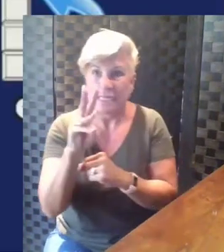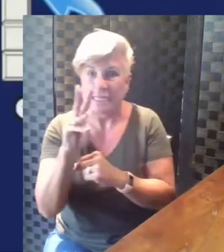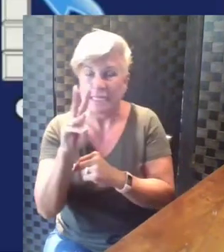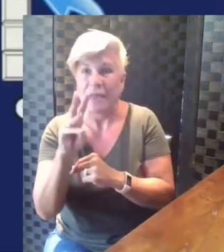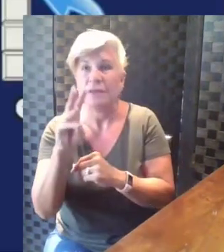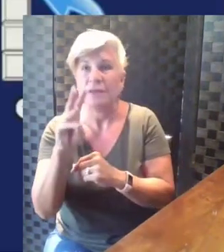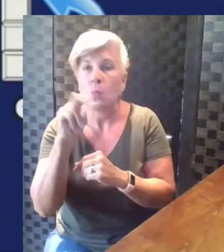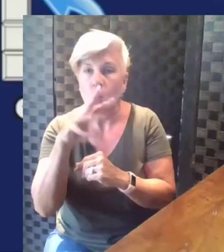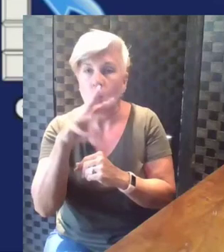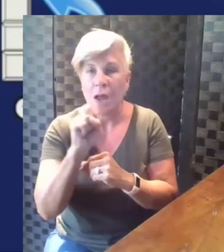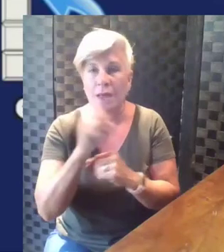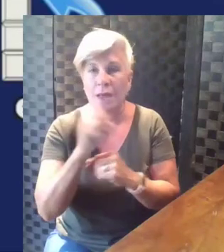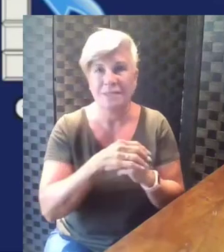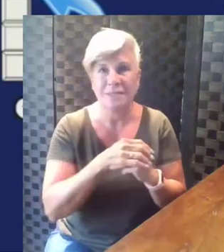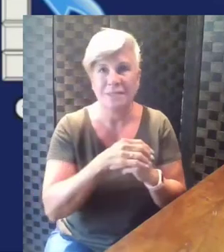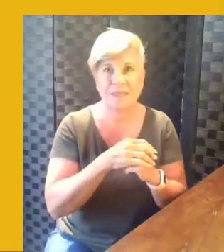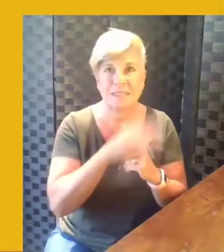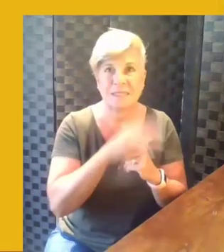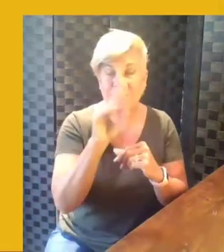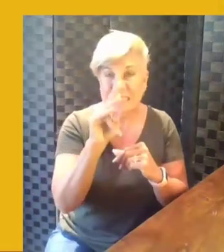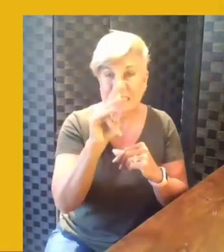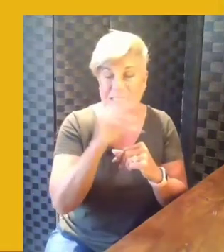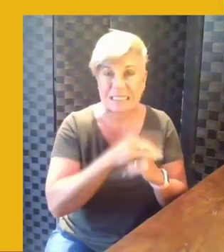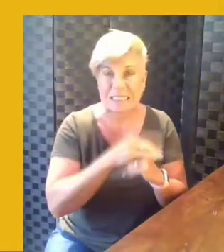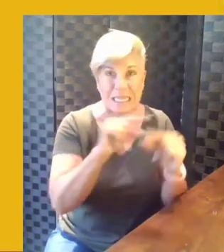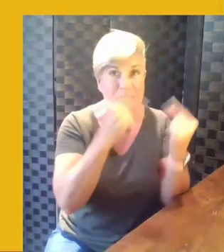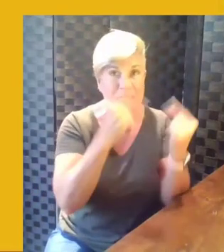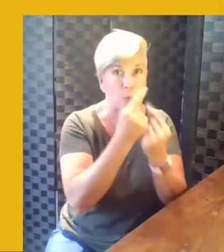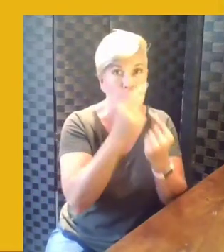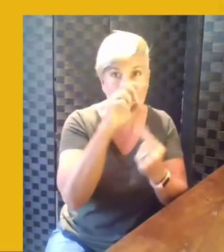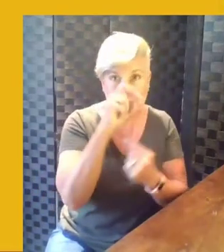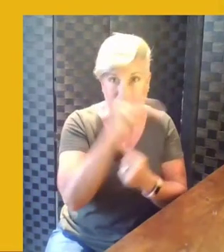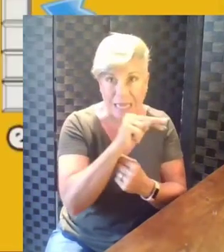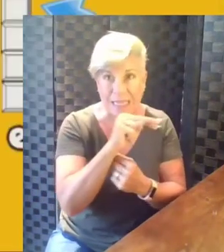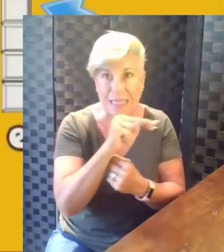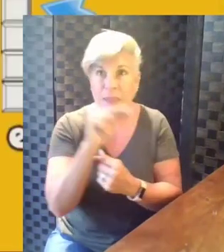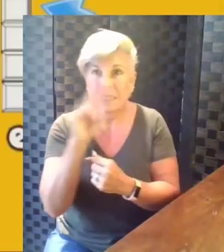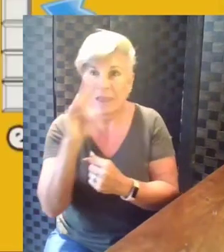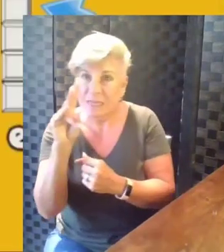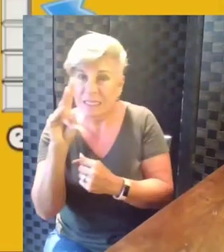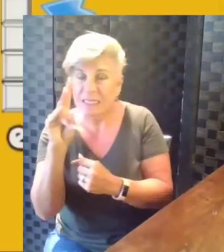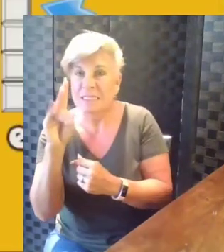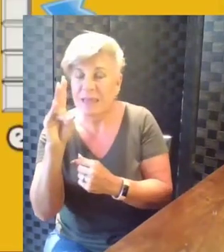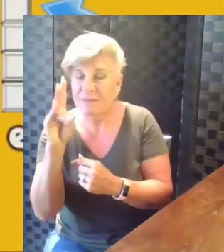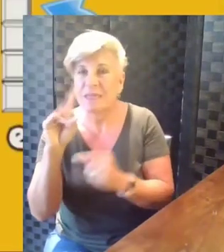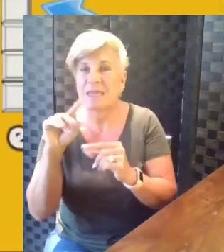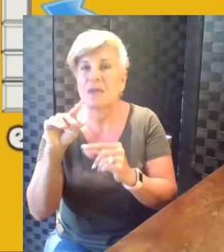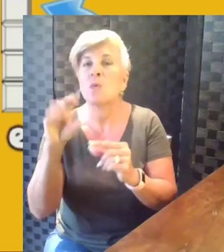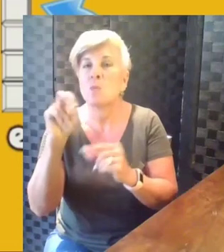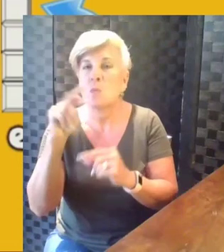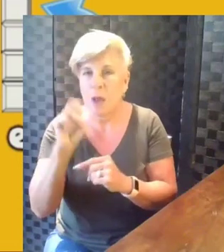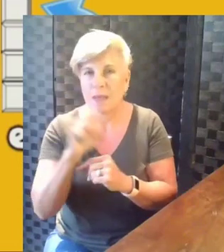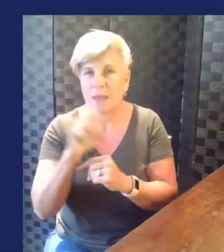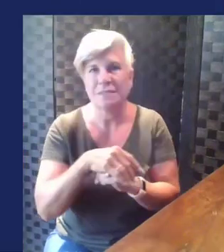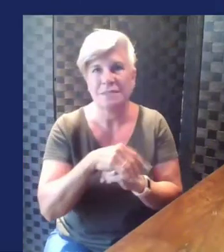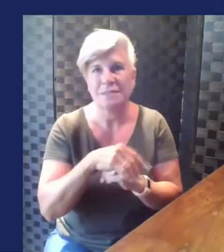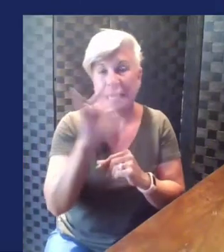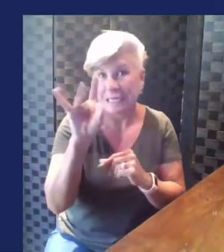and 6 extra ones. 17 is a group of 10 and 7 extra